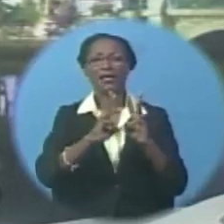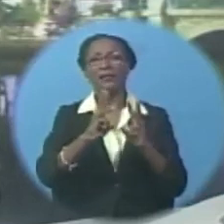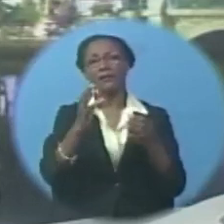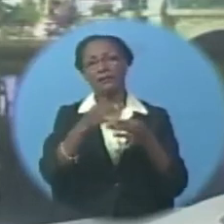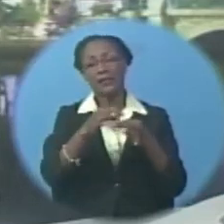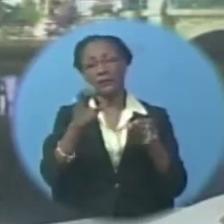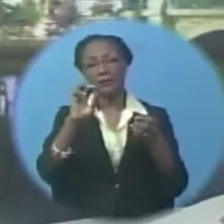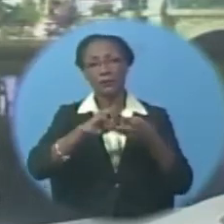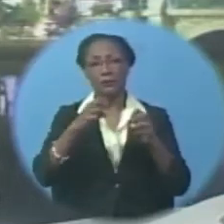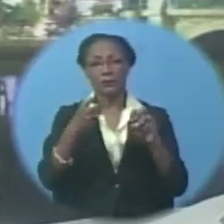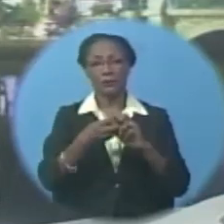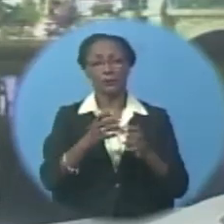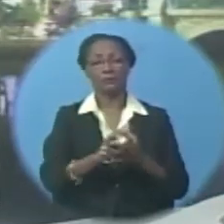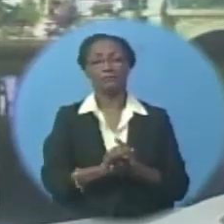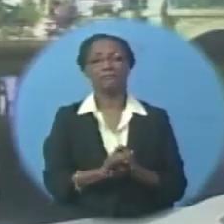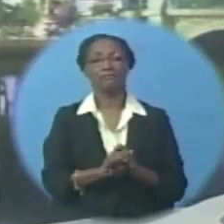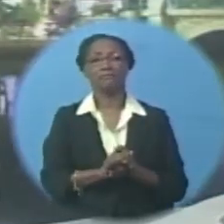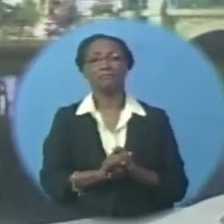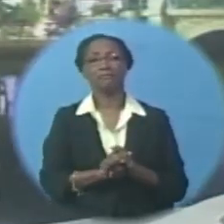disasters.